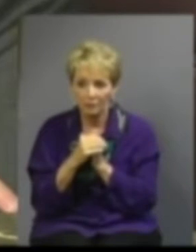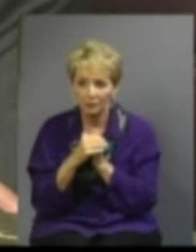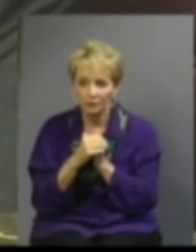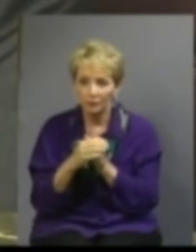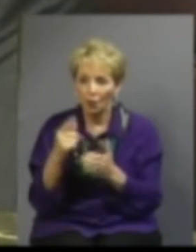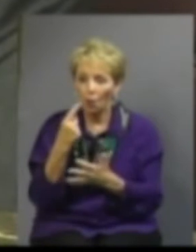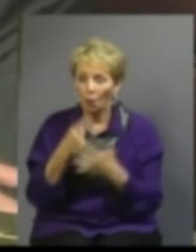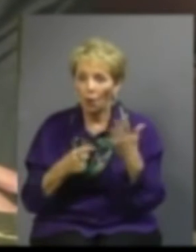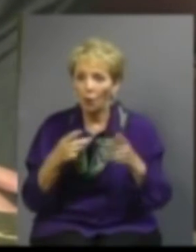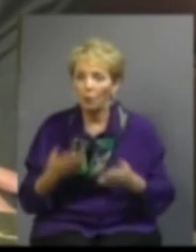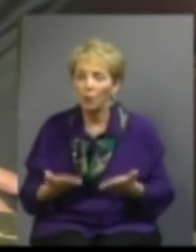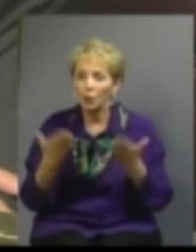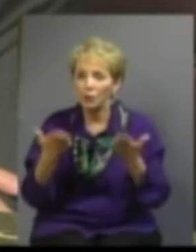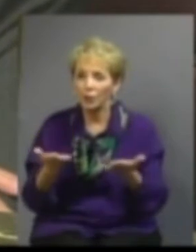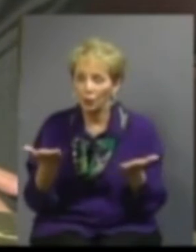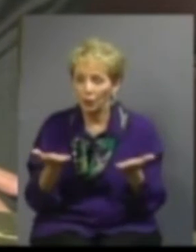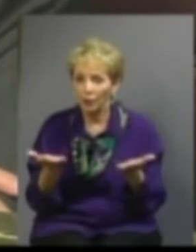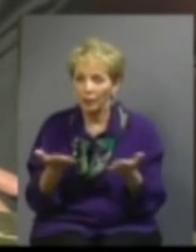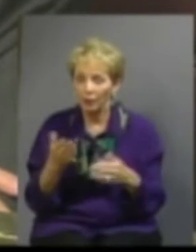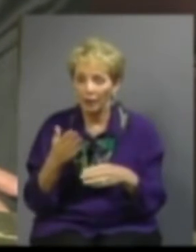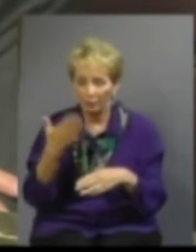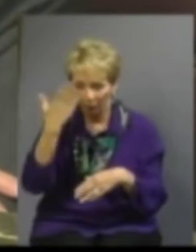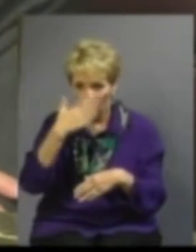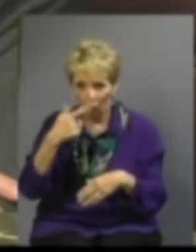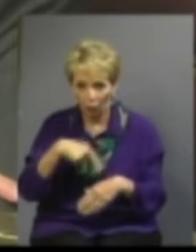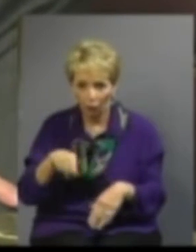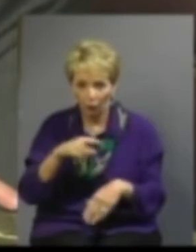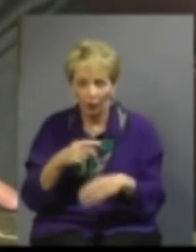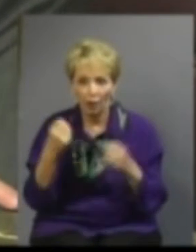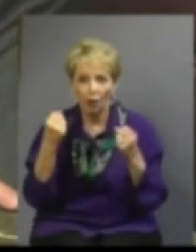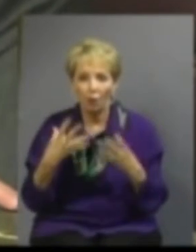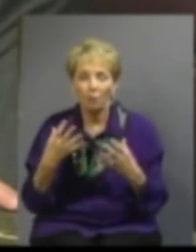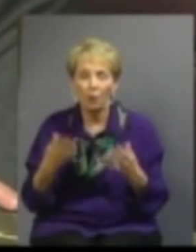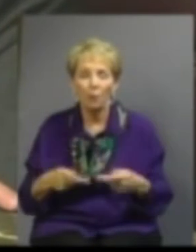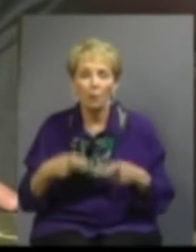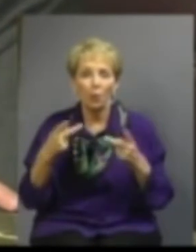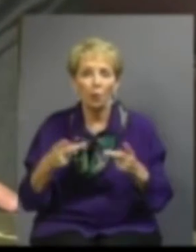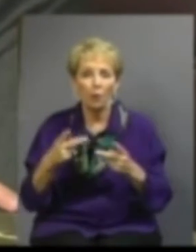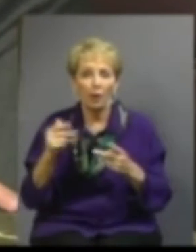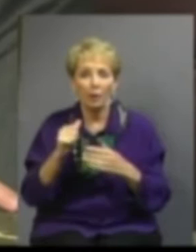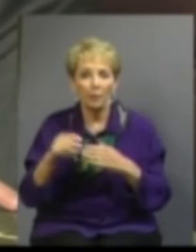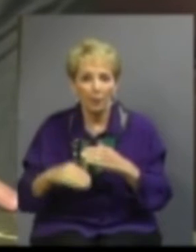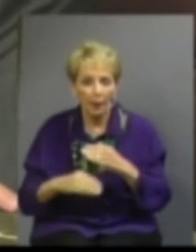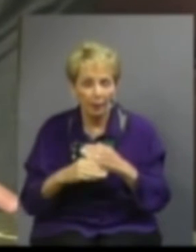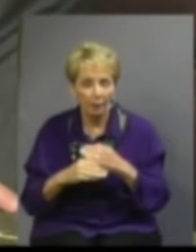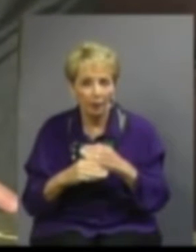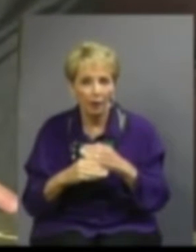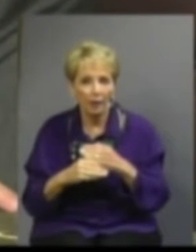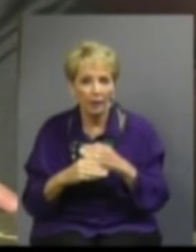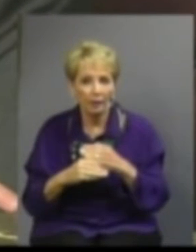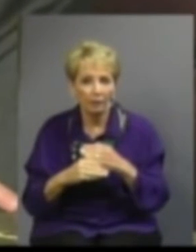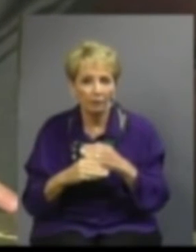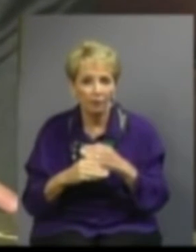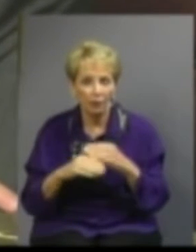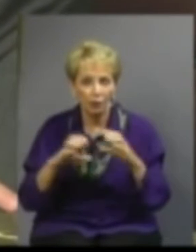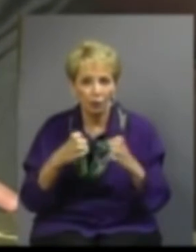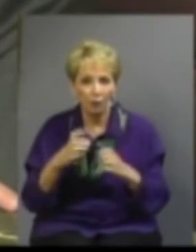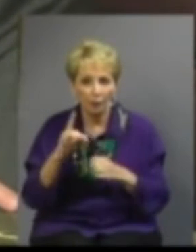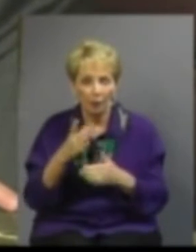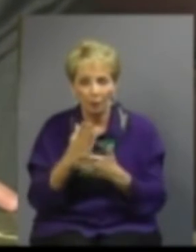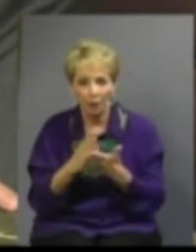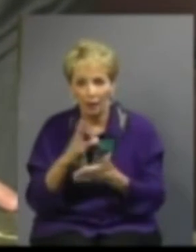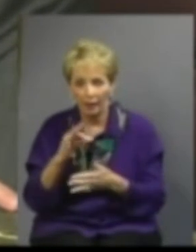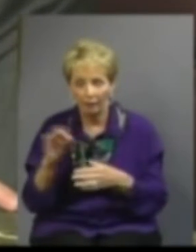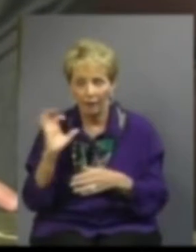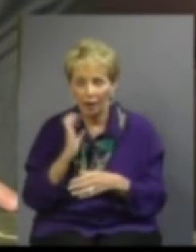What has been presented to you and what you have before you are a number of proposed amendments to what is Chapter 8 of Part 9 of our